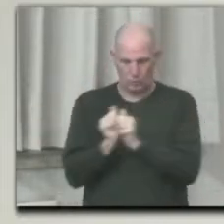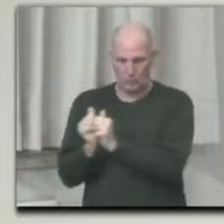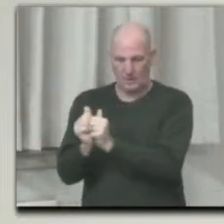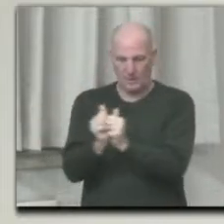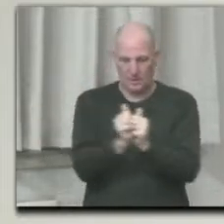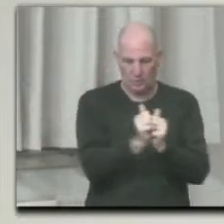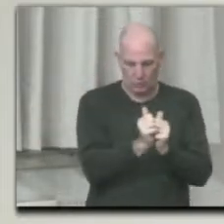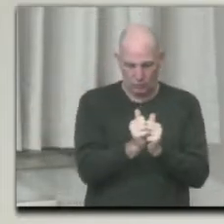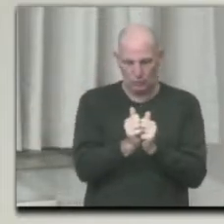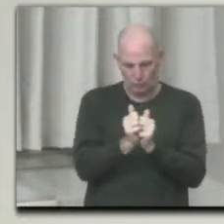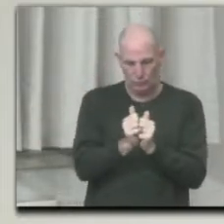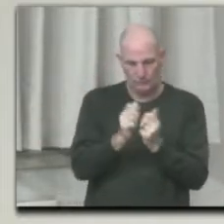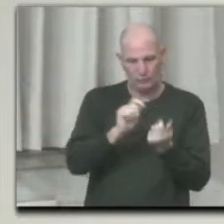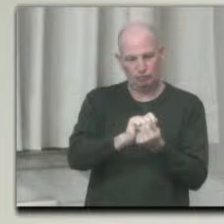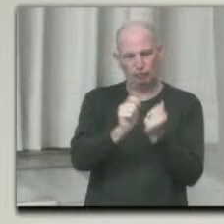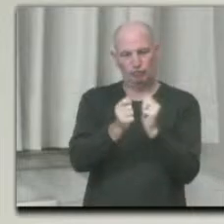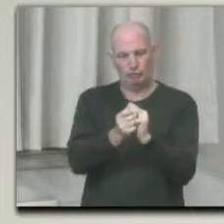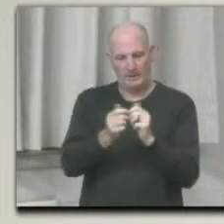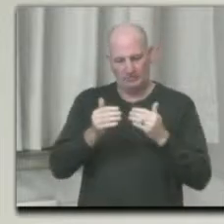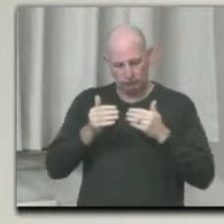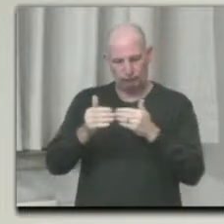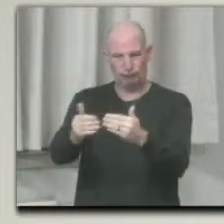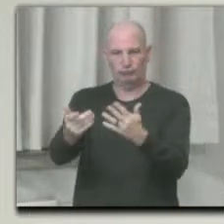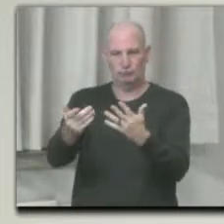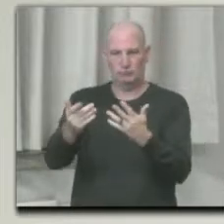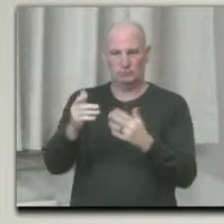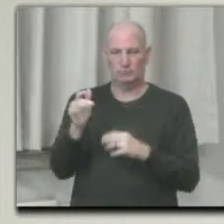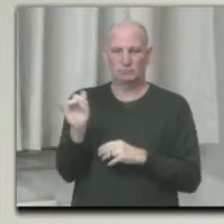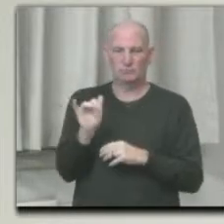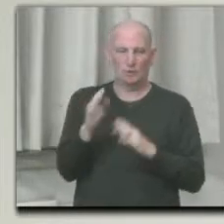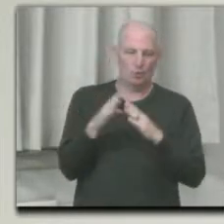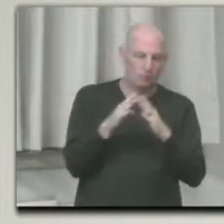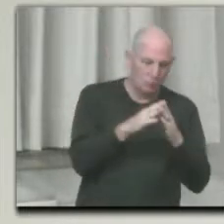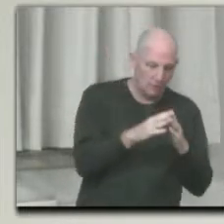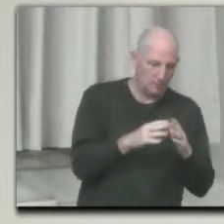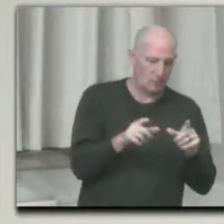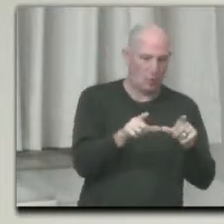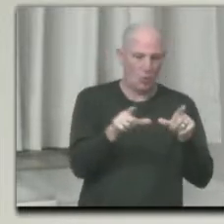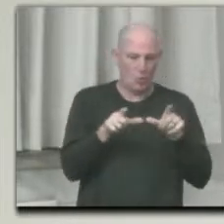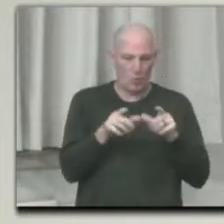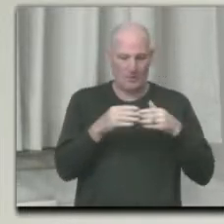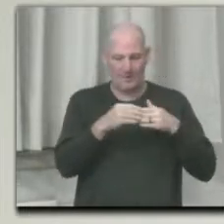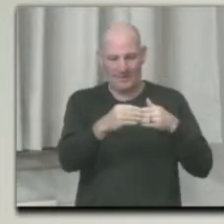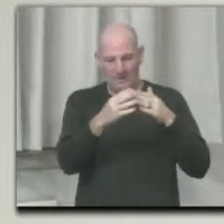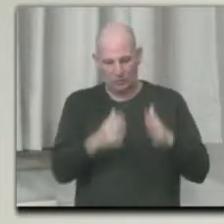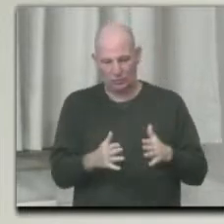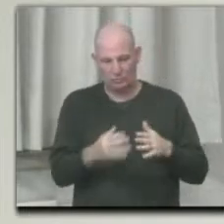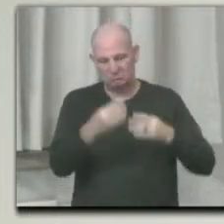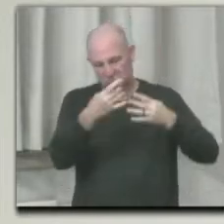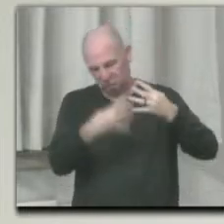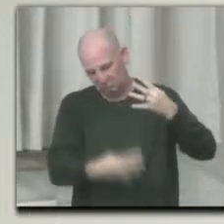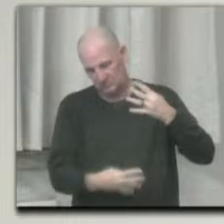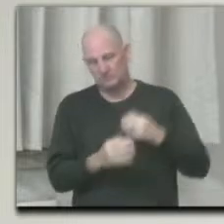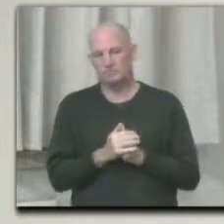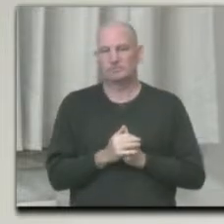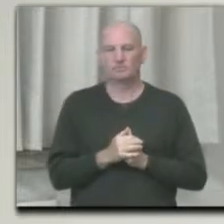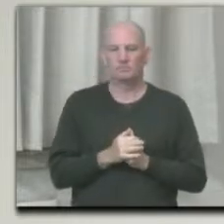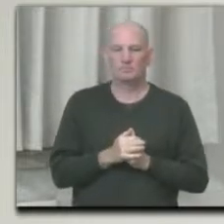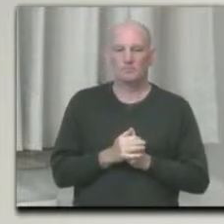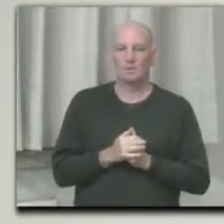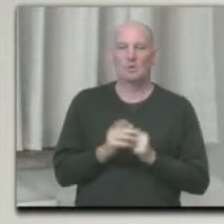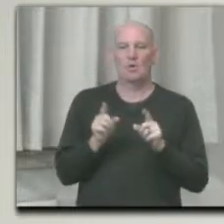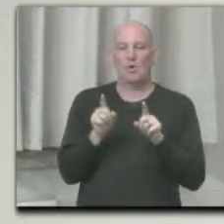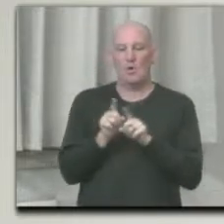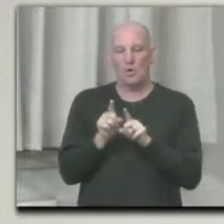drive change, including all relevant stakeholders, such as the community, local leaders, and the list goes on. Lastly, I